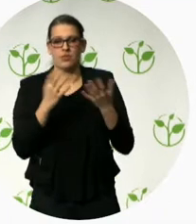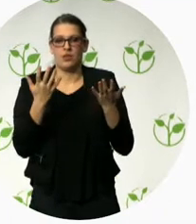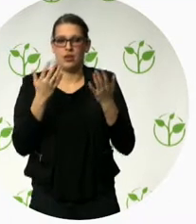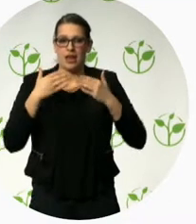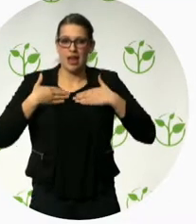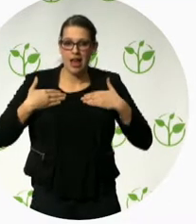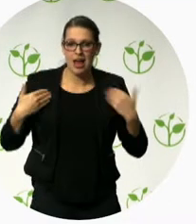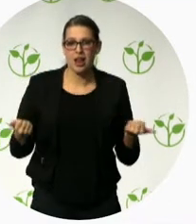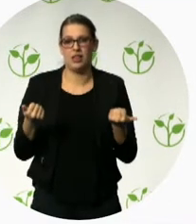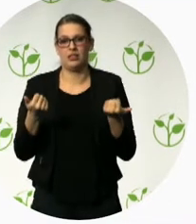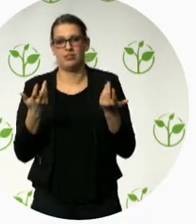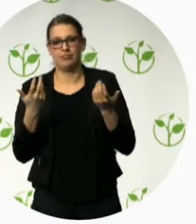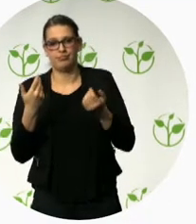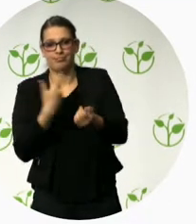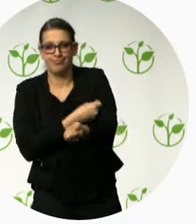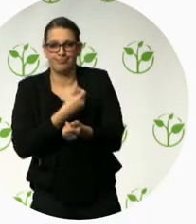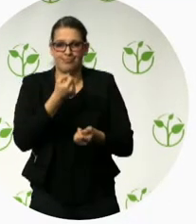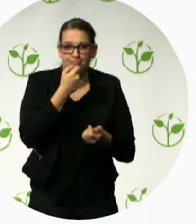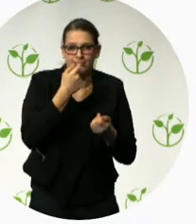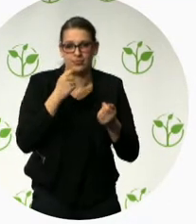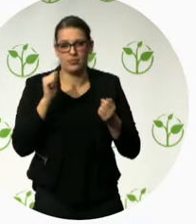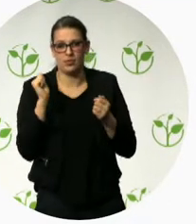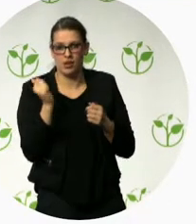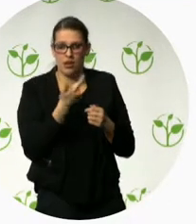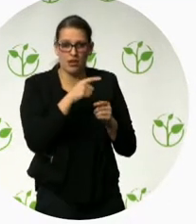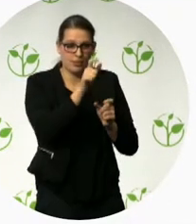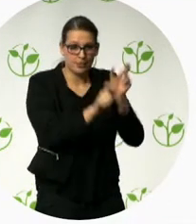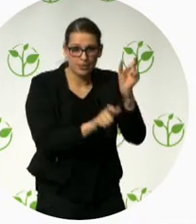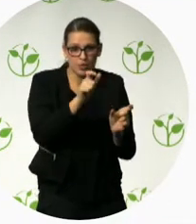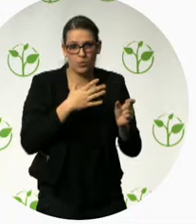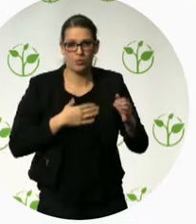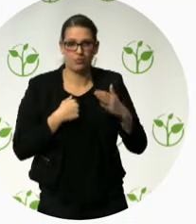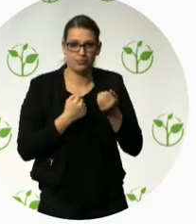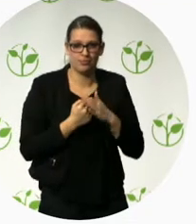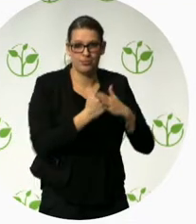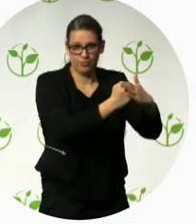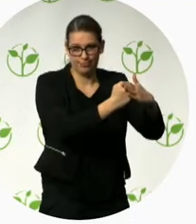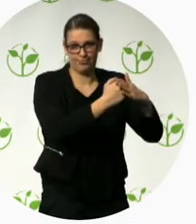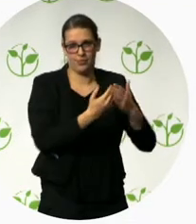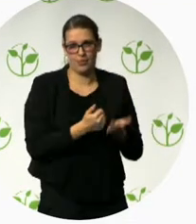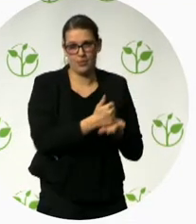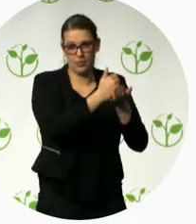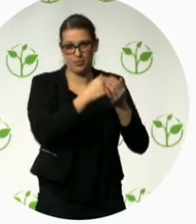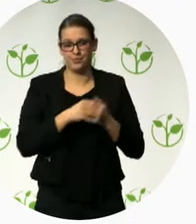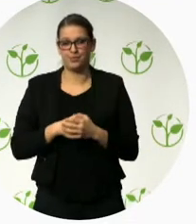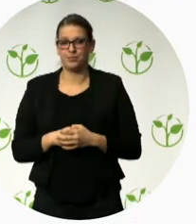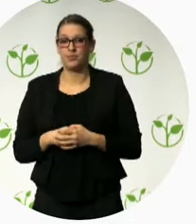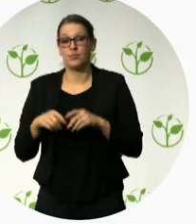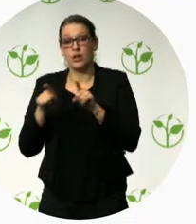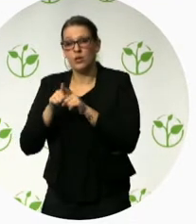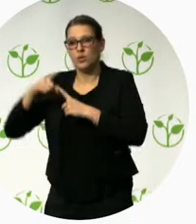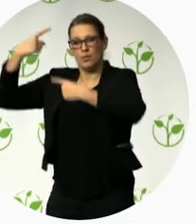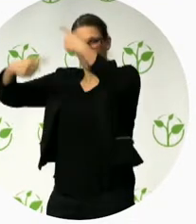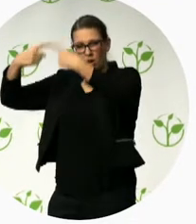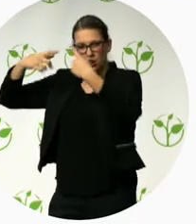disabilities, including therapy, but also to lobby with political leaders of that particular village and make sure that, like, these municipalities are